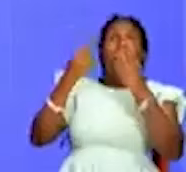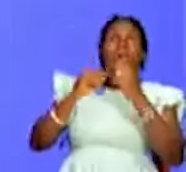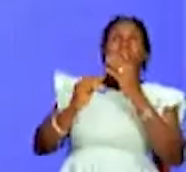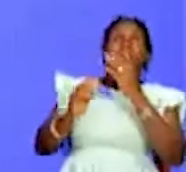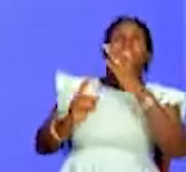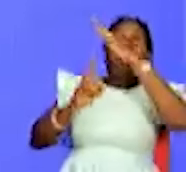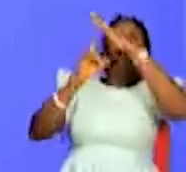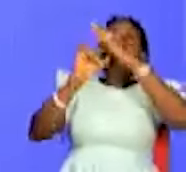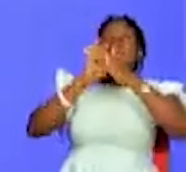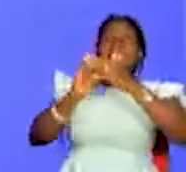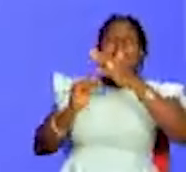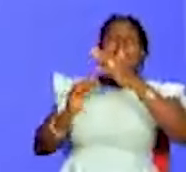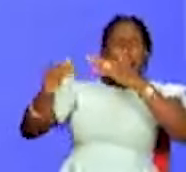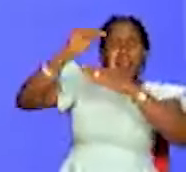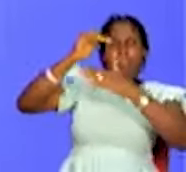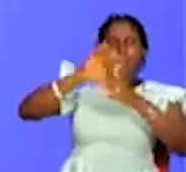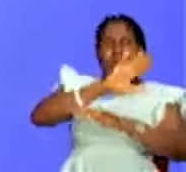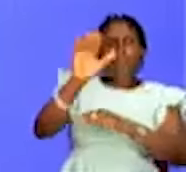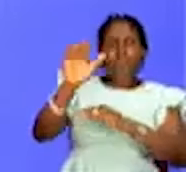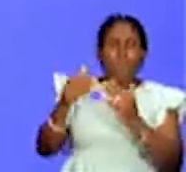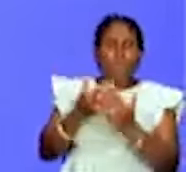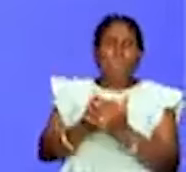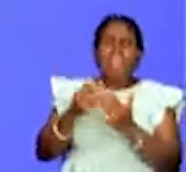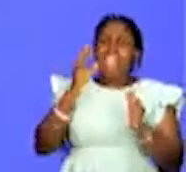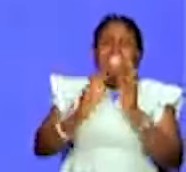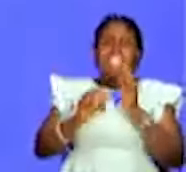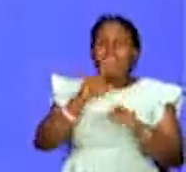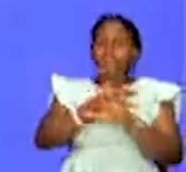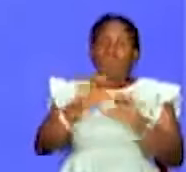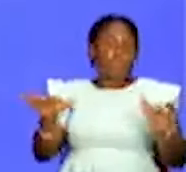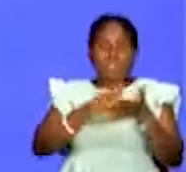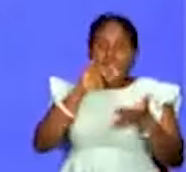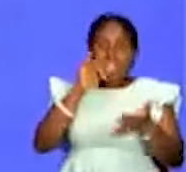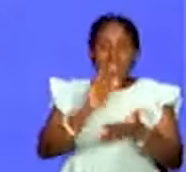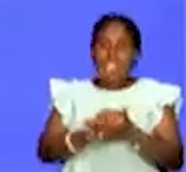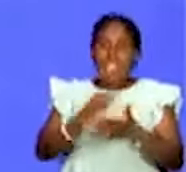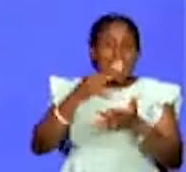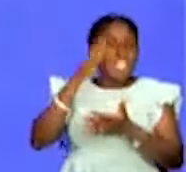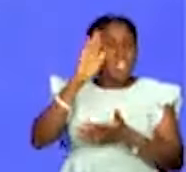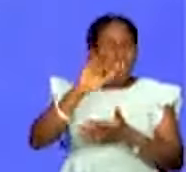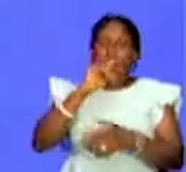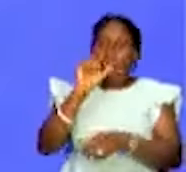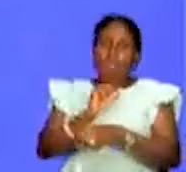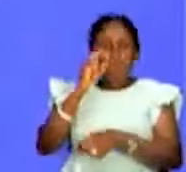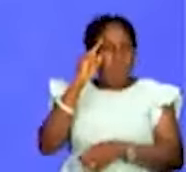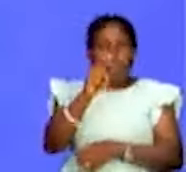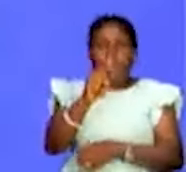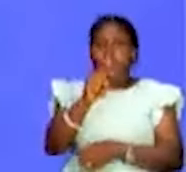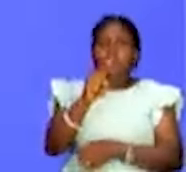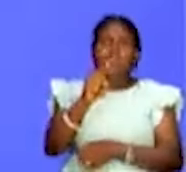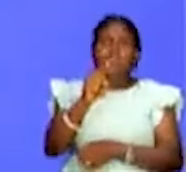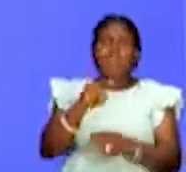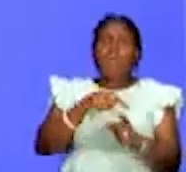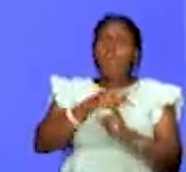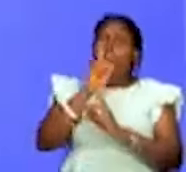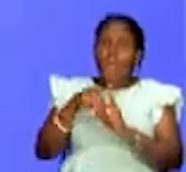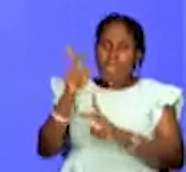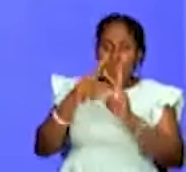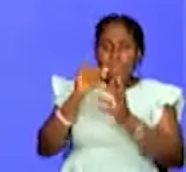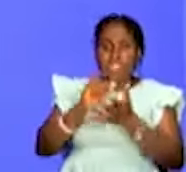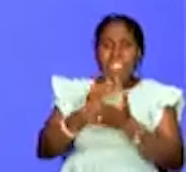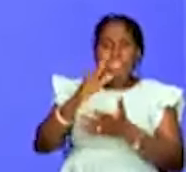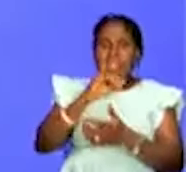all. If you don't believe that, it will not work for you. Are we together now? That when men say there is a casting